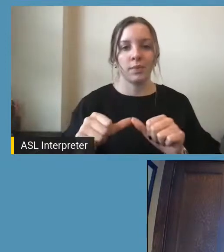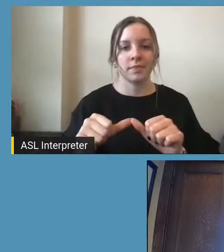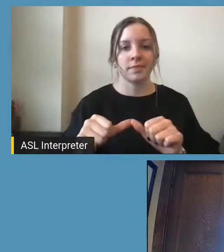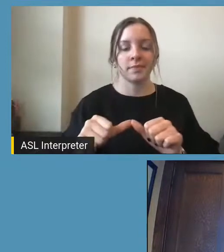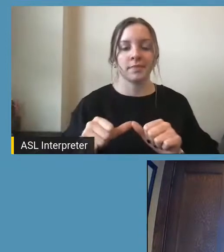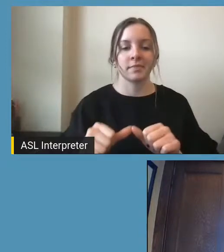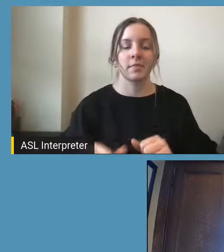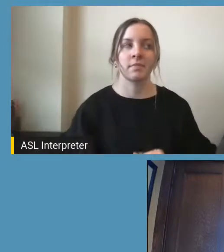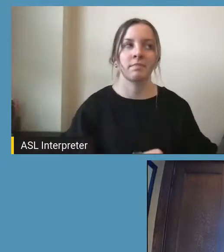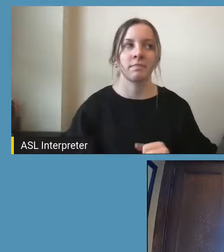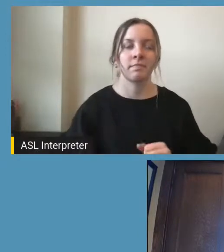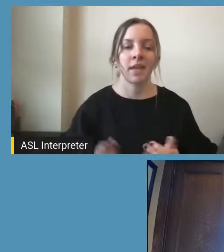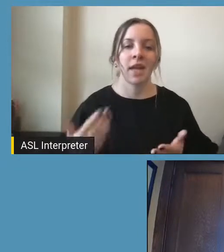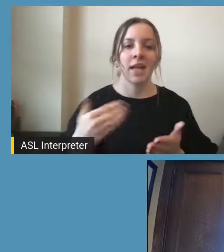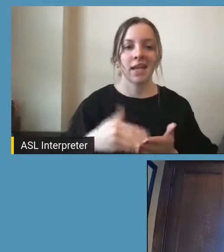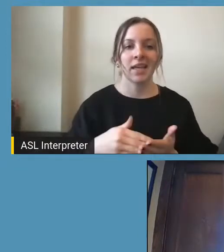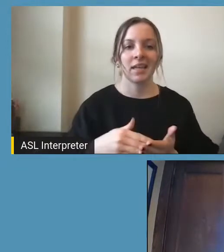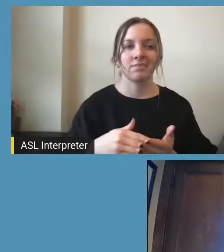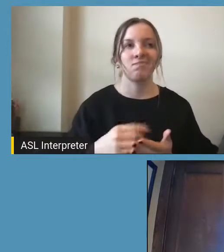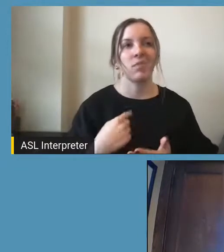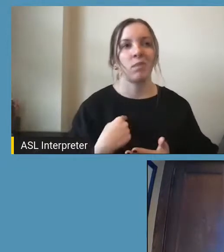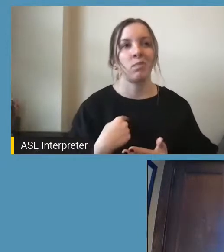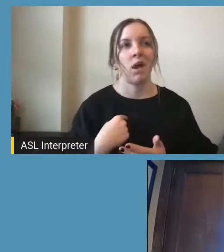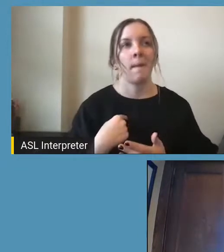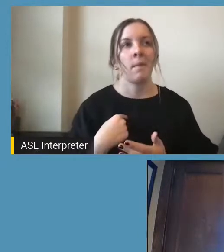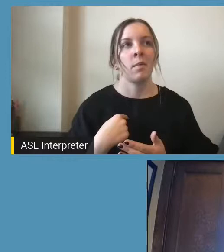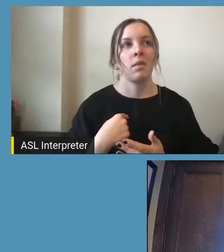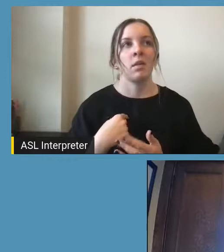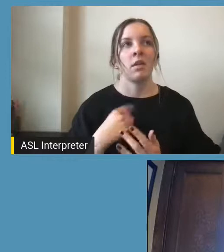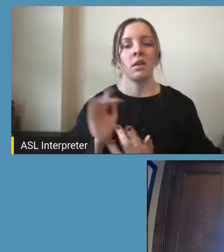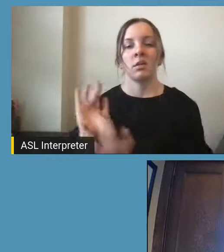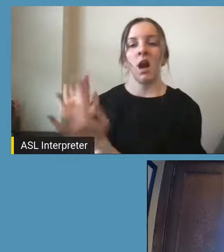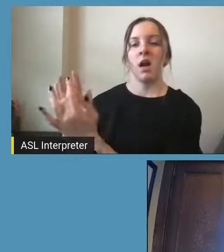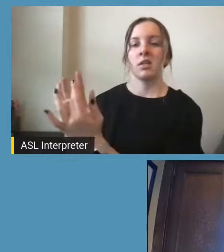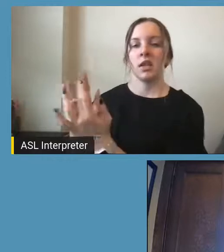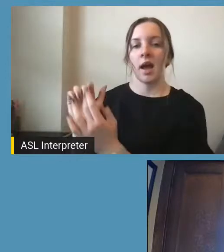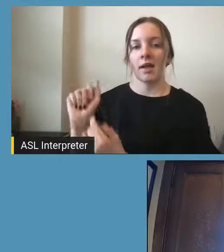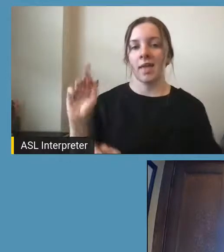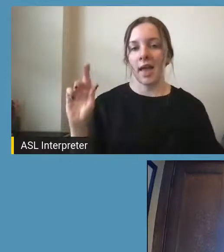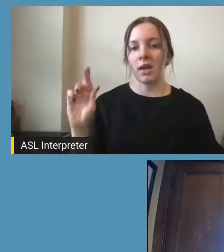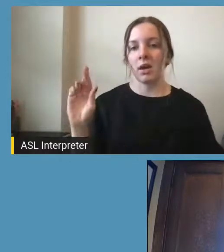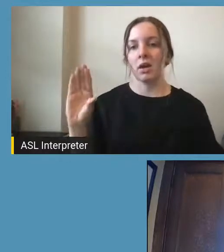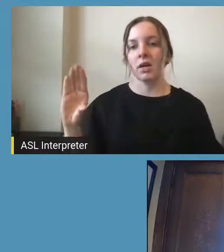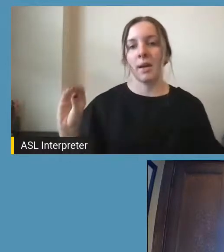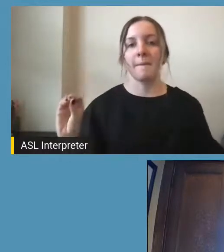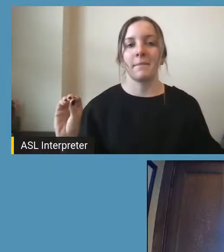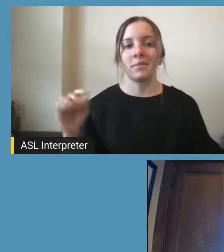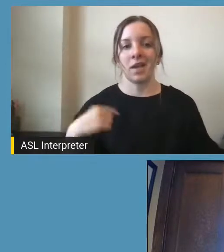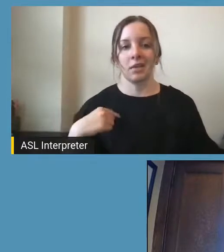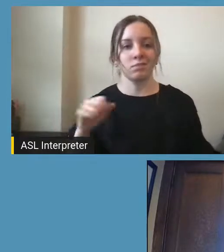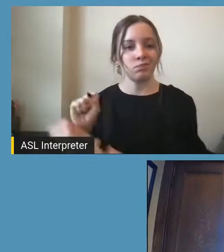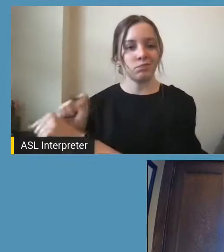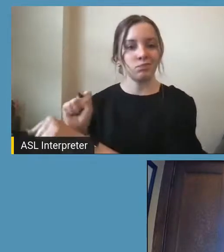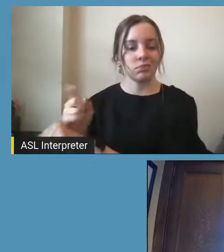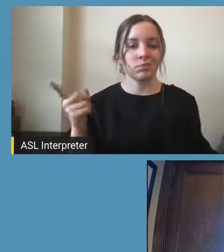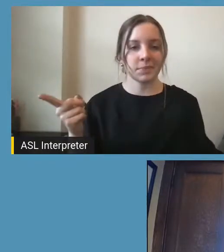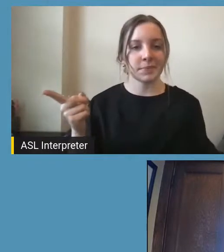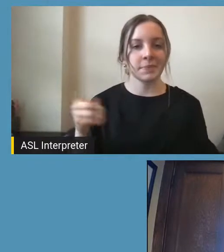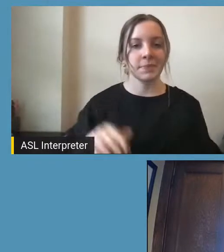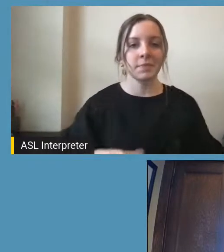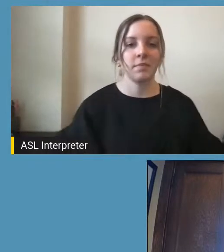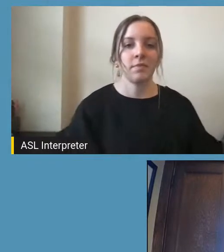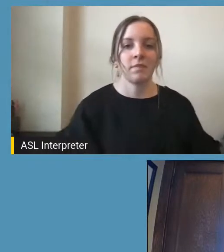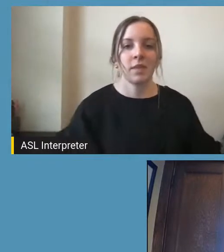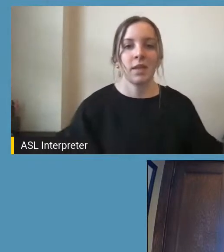to the AR company that I work with, because they're working with companies and cataloging the data.